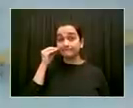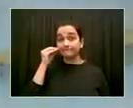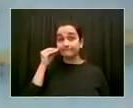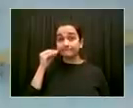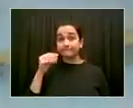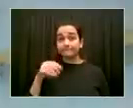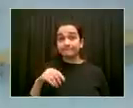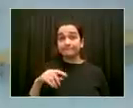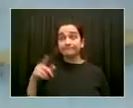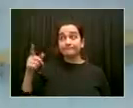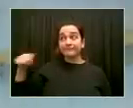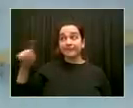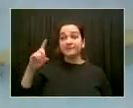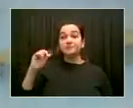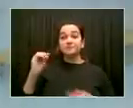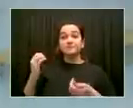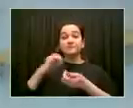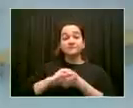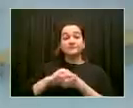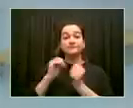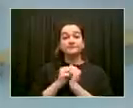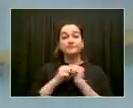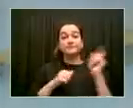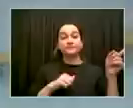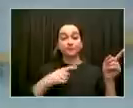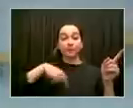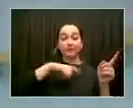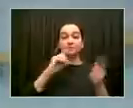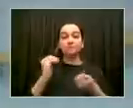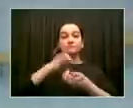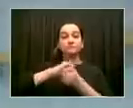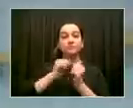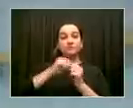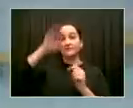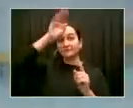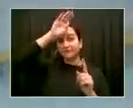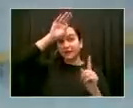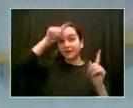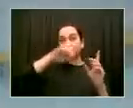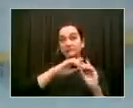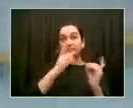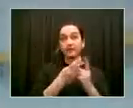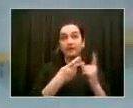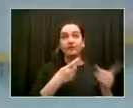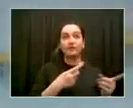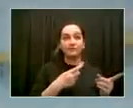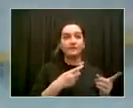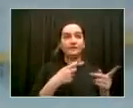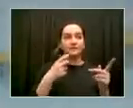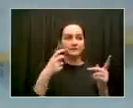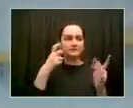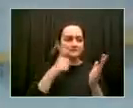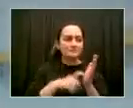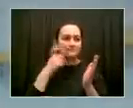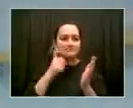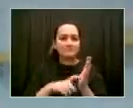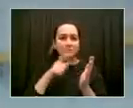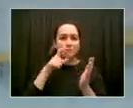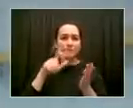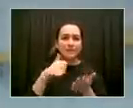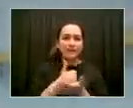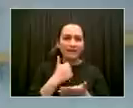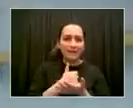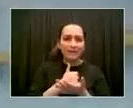How we're identifying them through either home care agencies, home delivered meals programs,